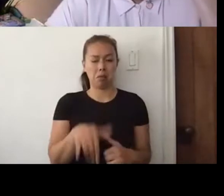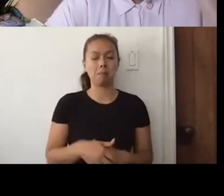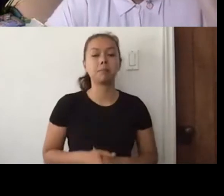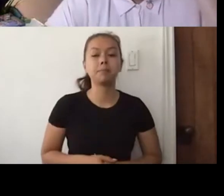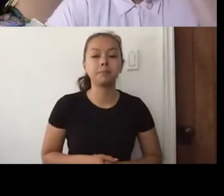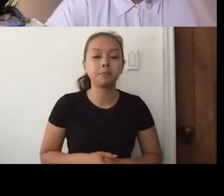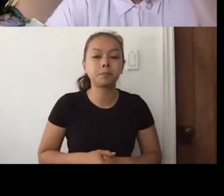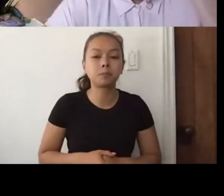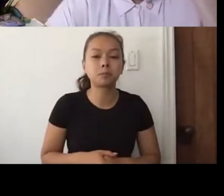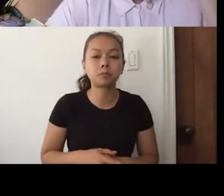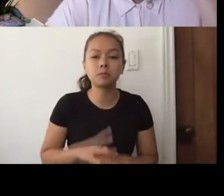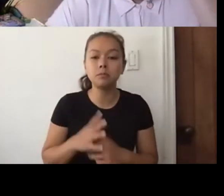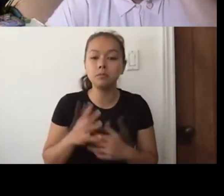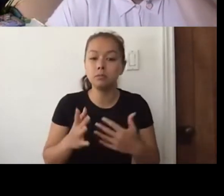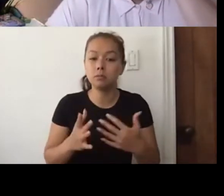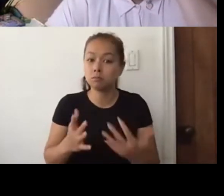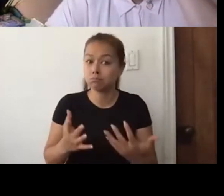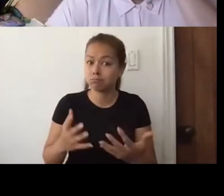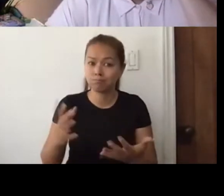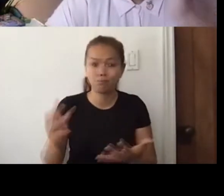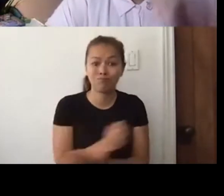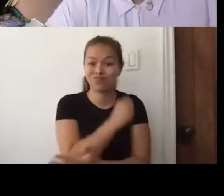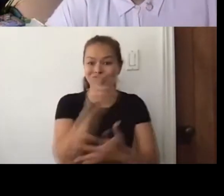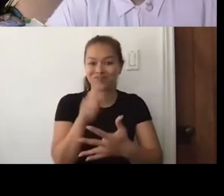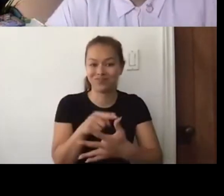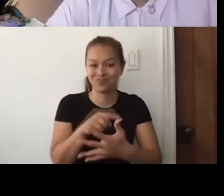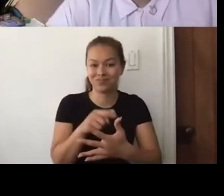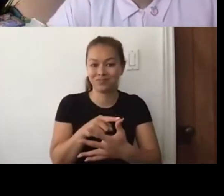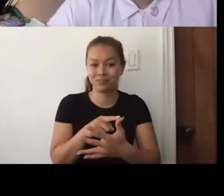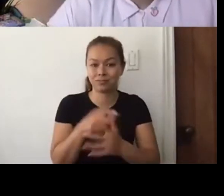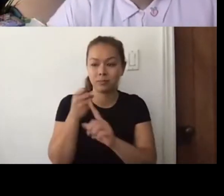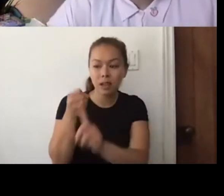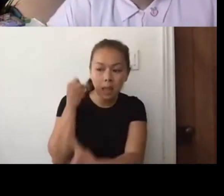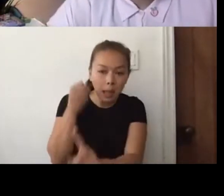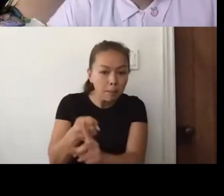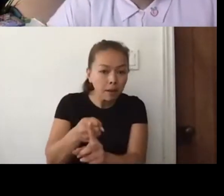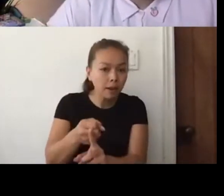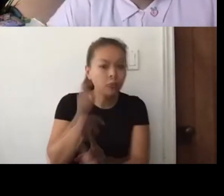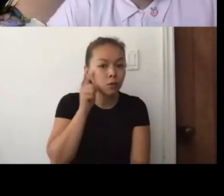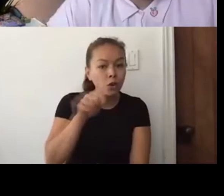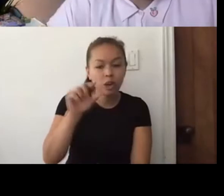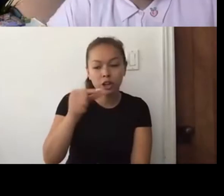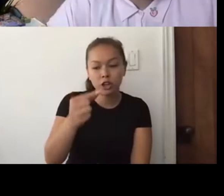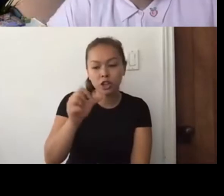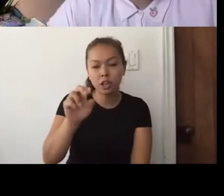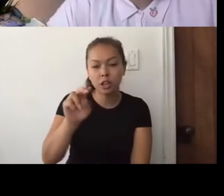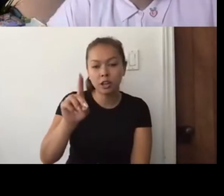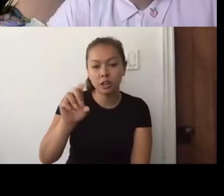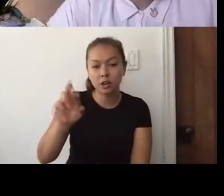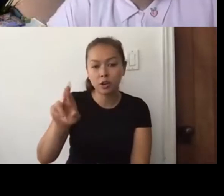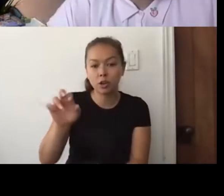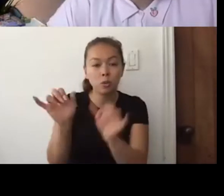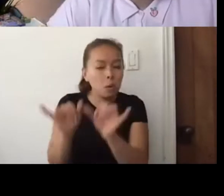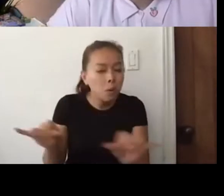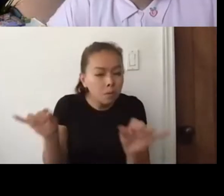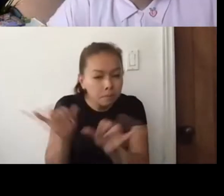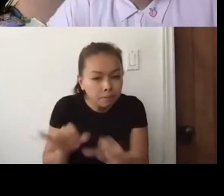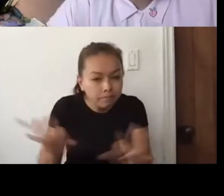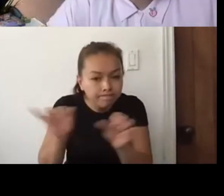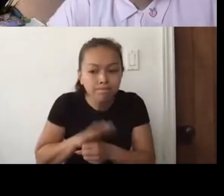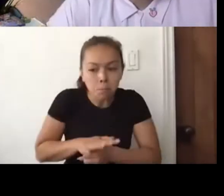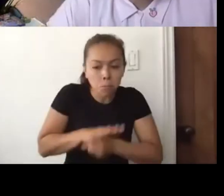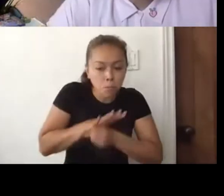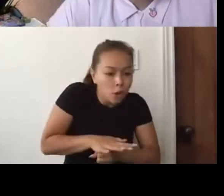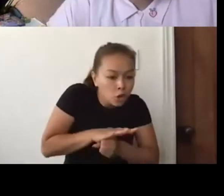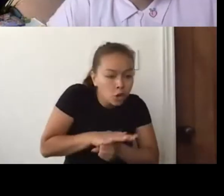first theme, that is the impact of gender norms, pressures, and opportunities. And for myself, I mean, this is